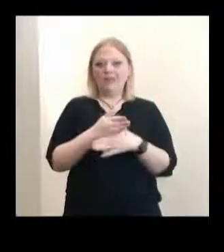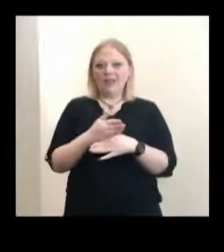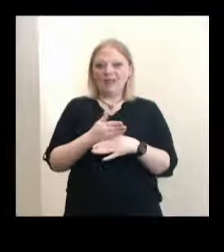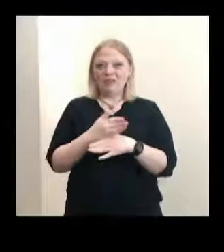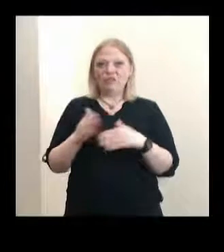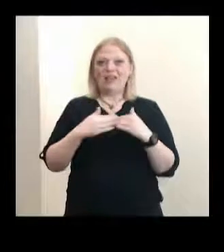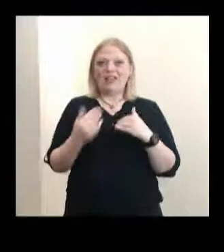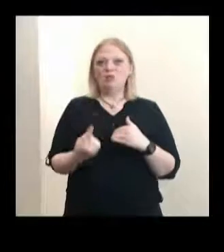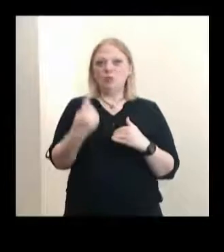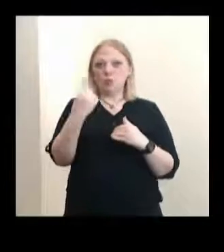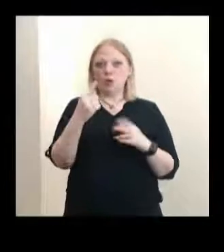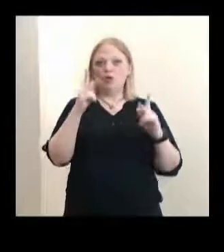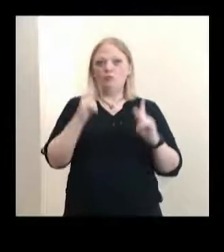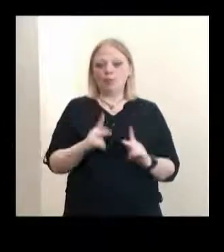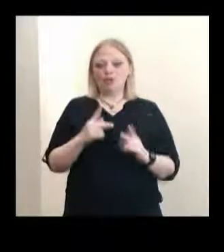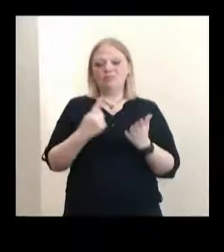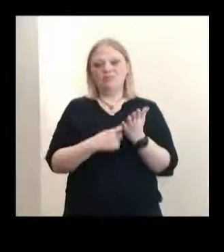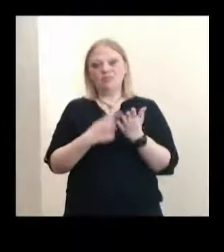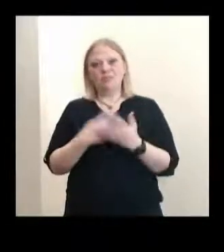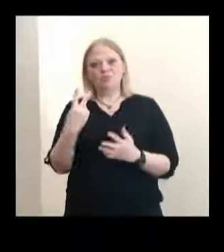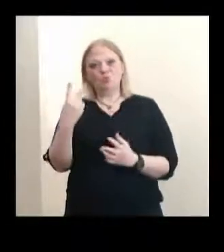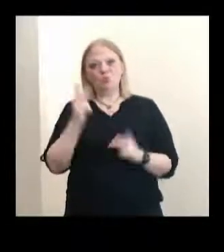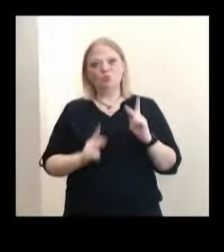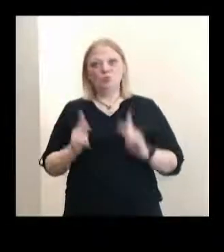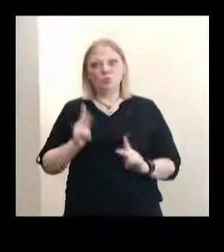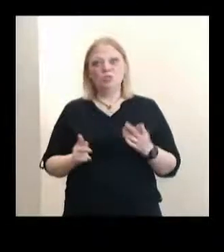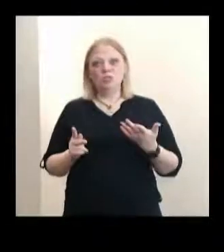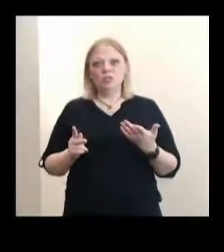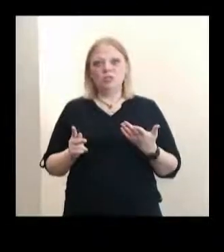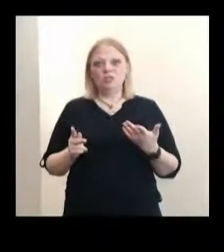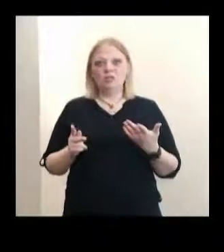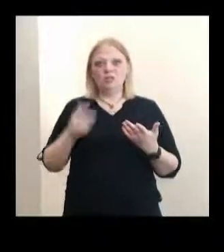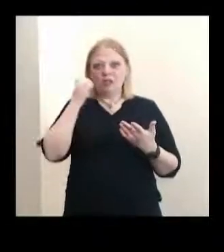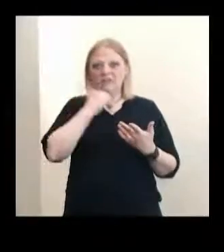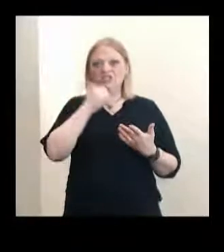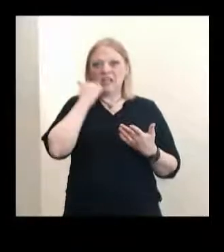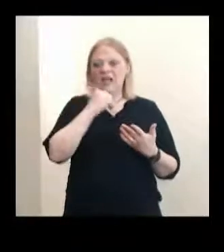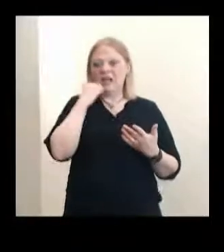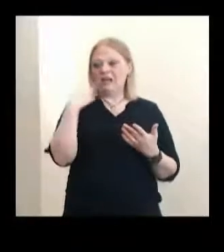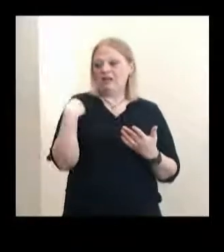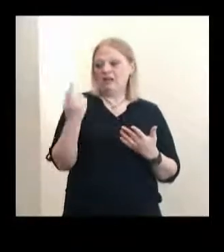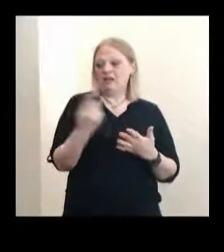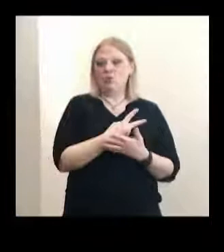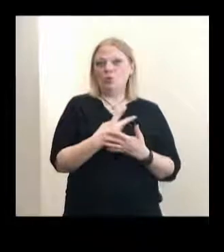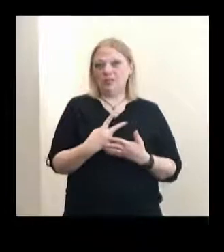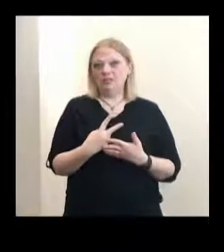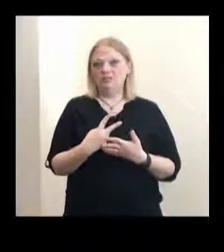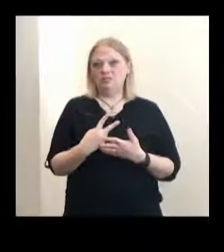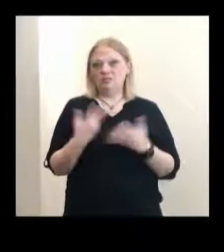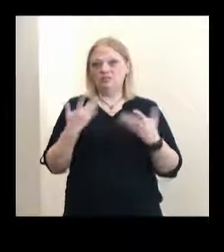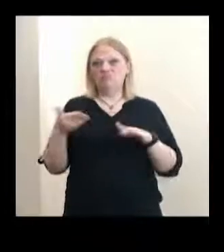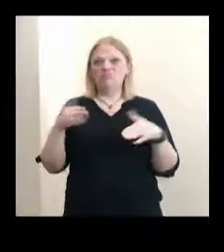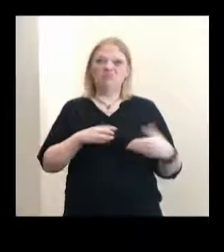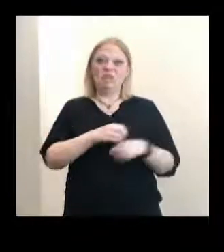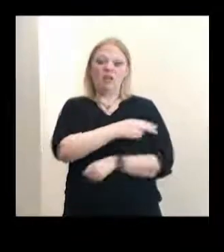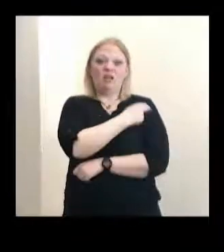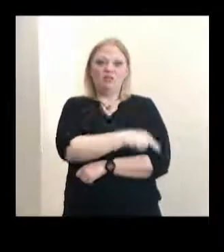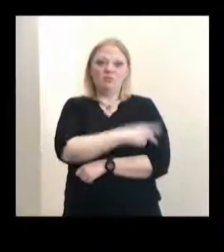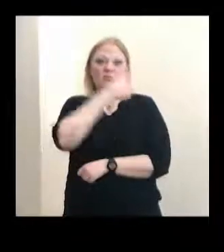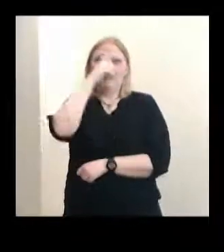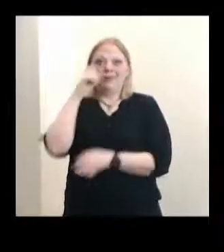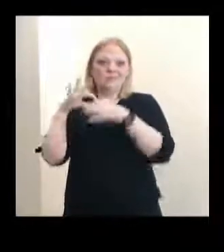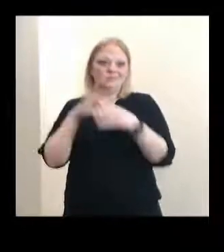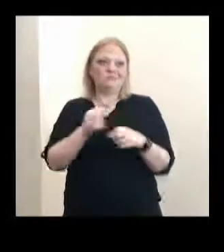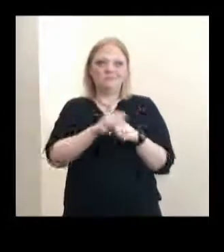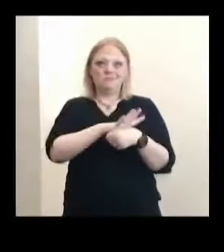least one individual to two some days over the last 2 weeks that have died in hospitals from